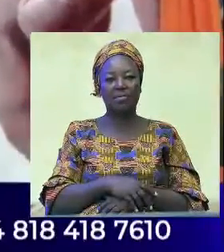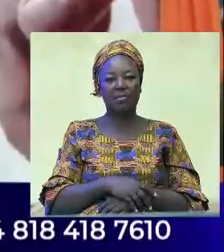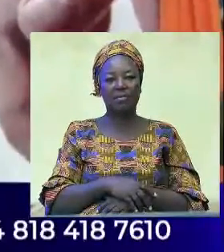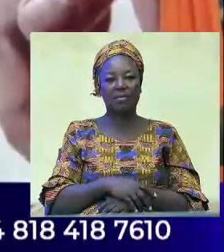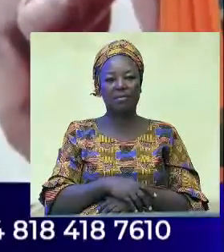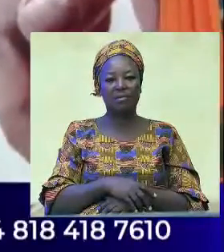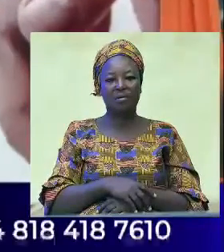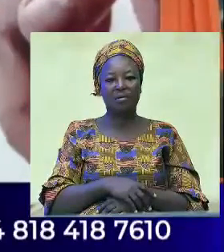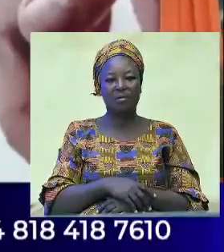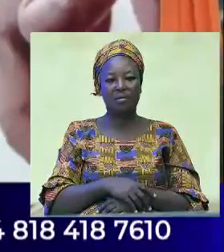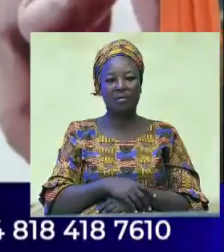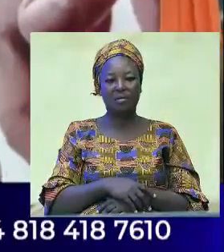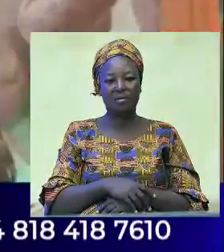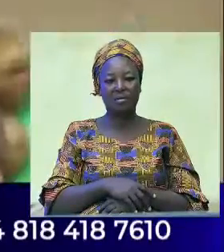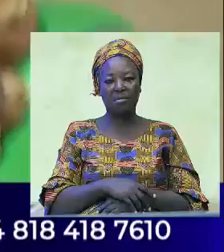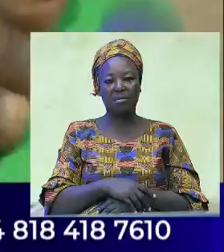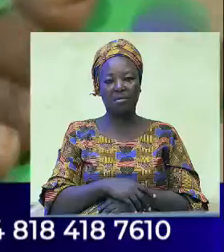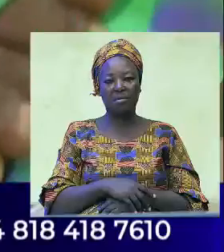for Jesus.